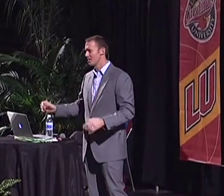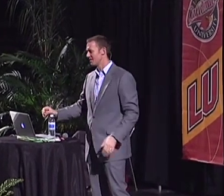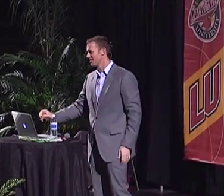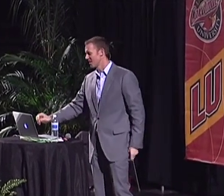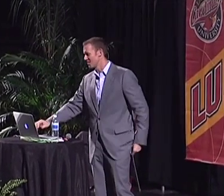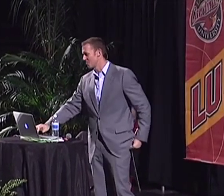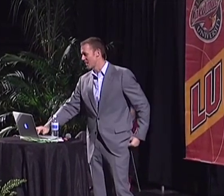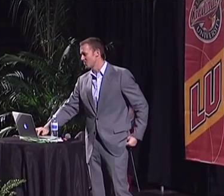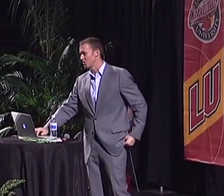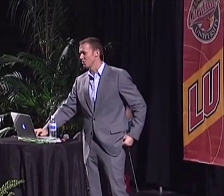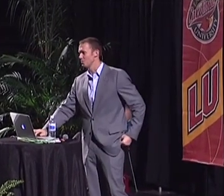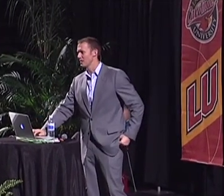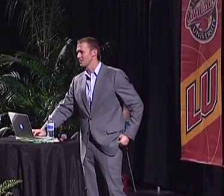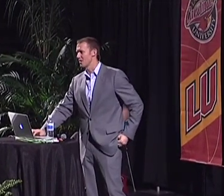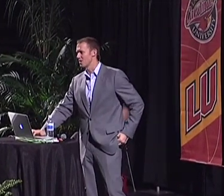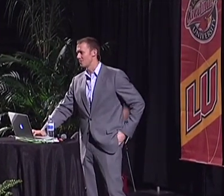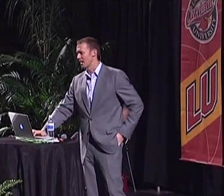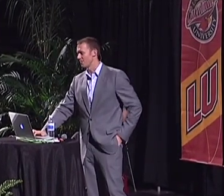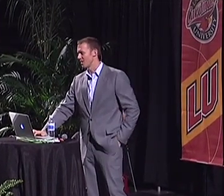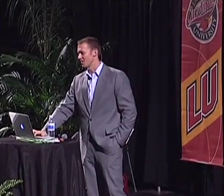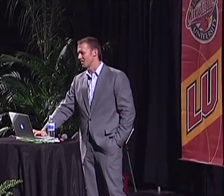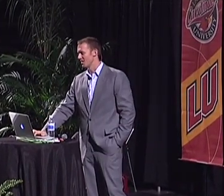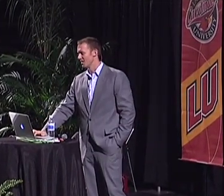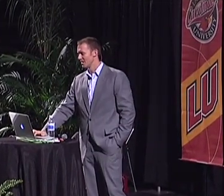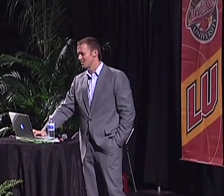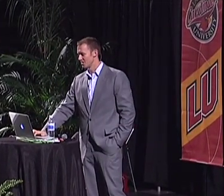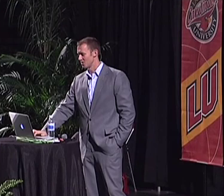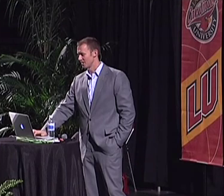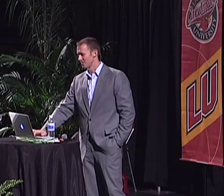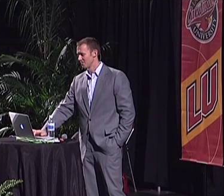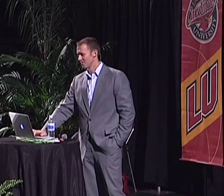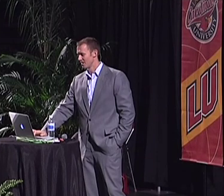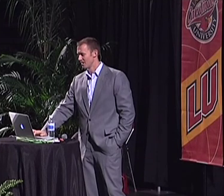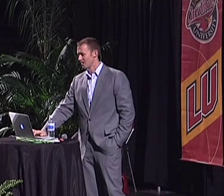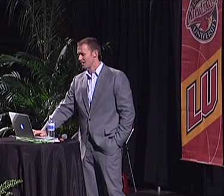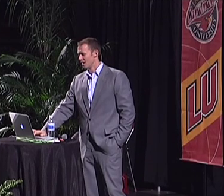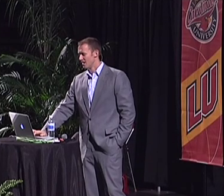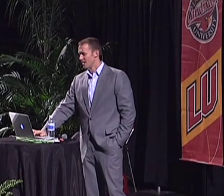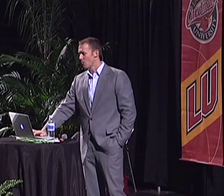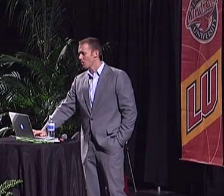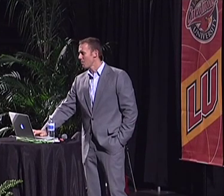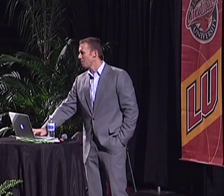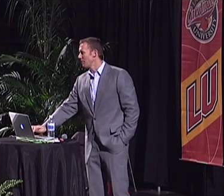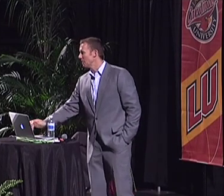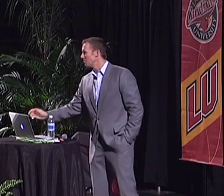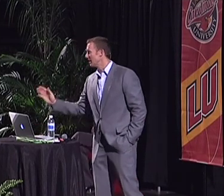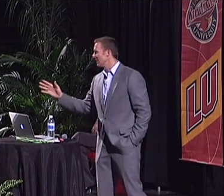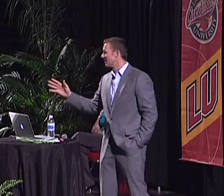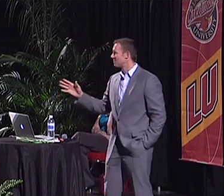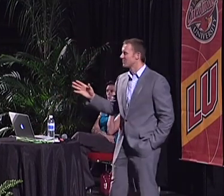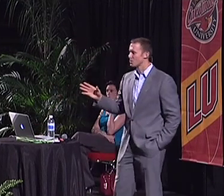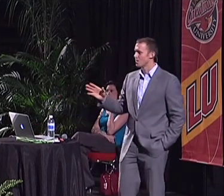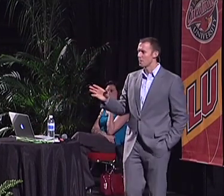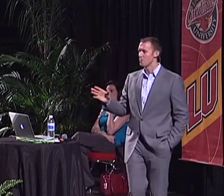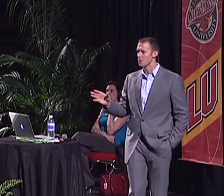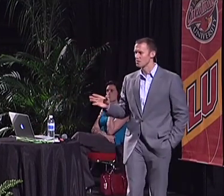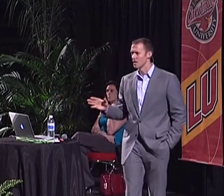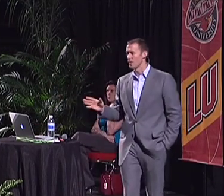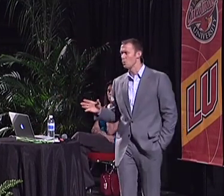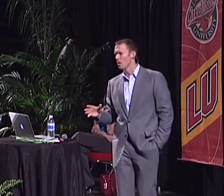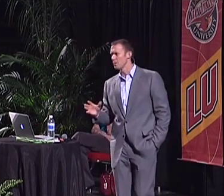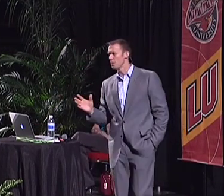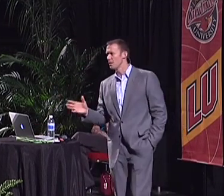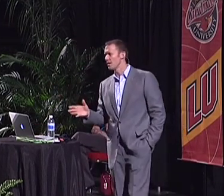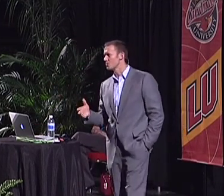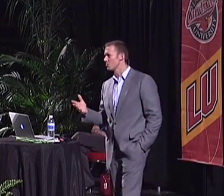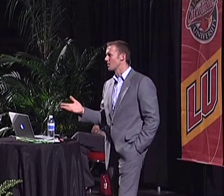room that's customized to you based on all your behavior out there digitally. Now, what about B2B? So a lot of people are